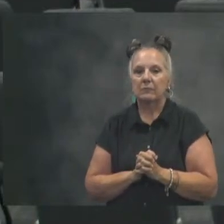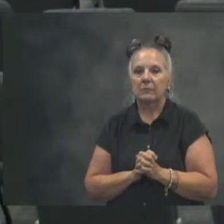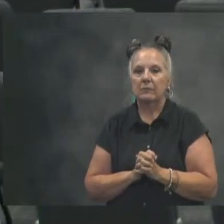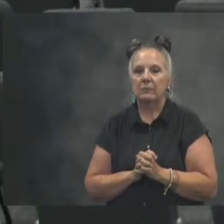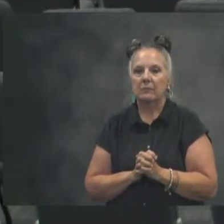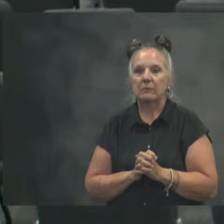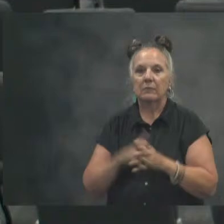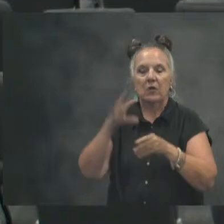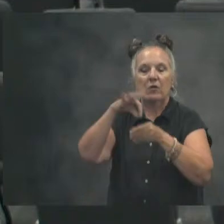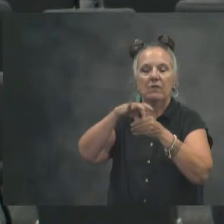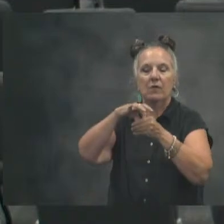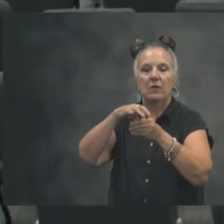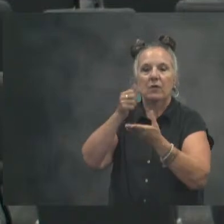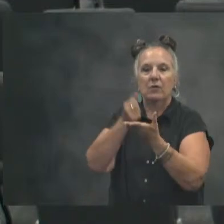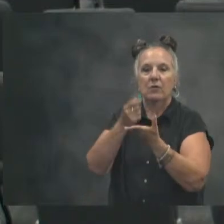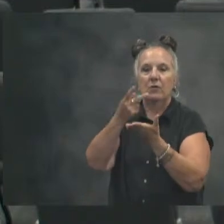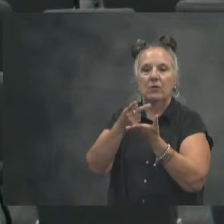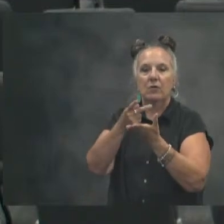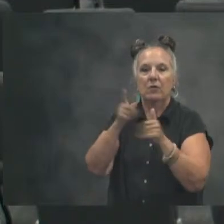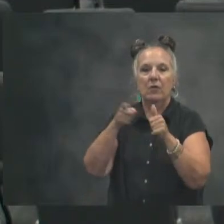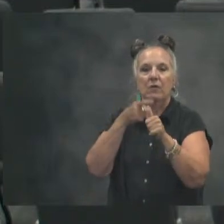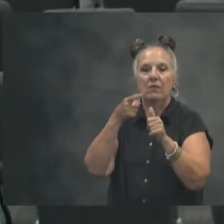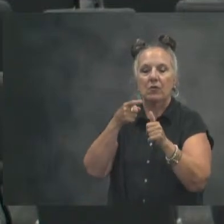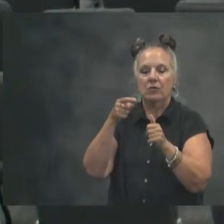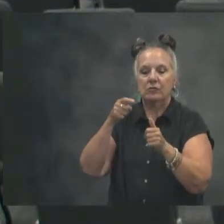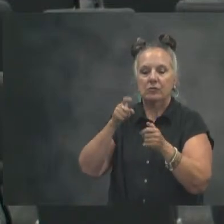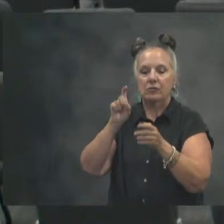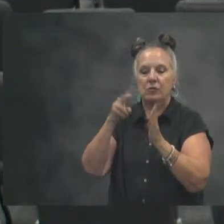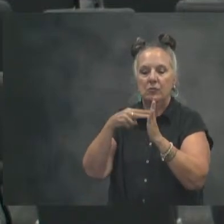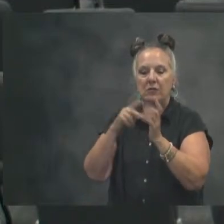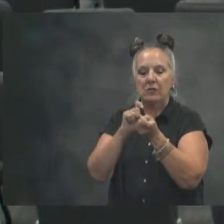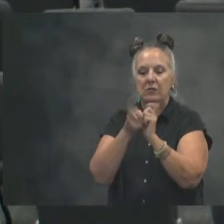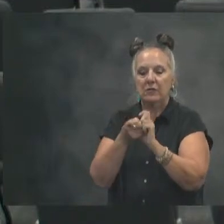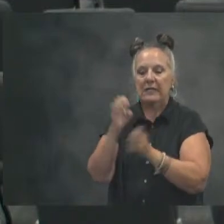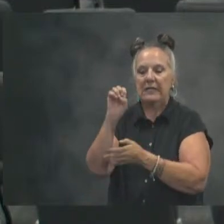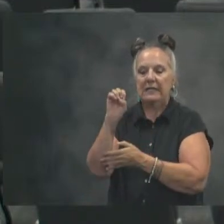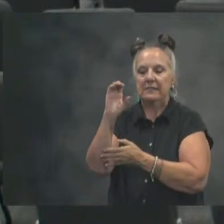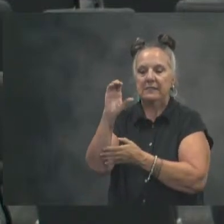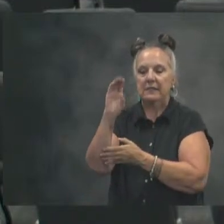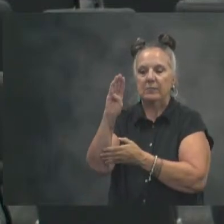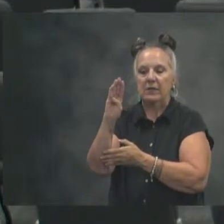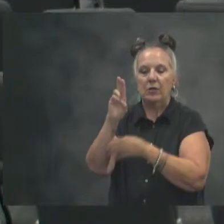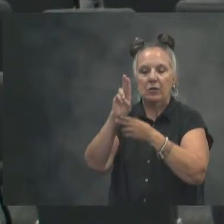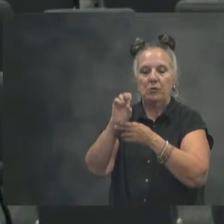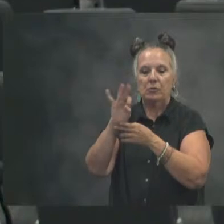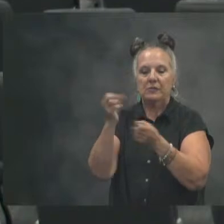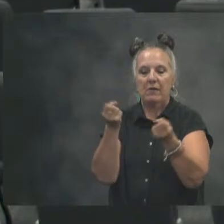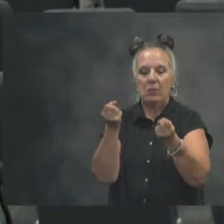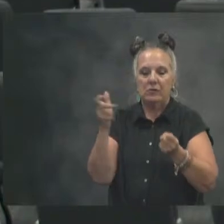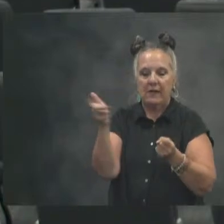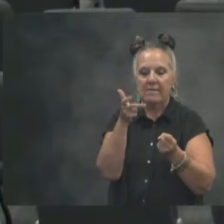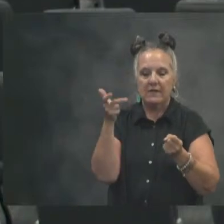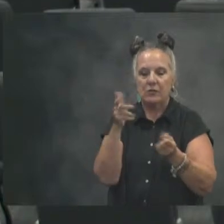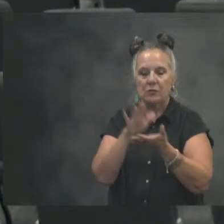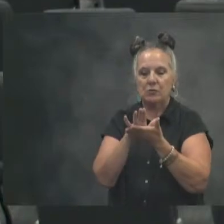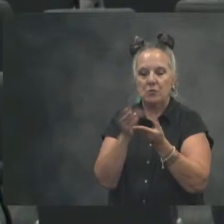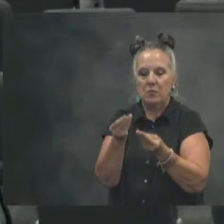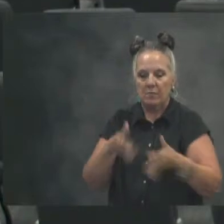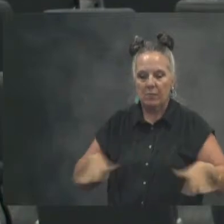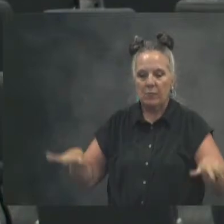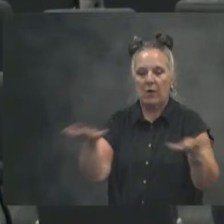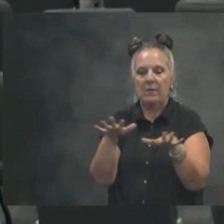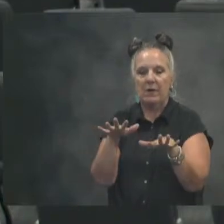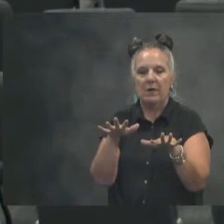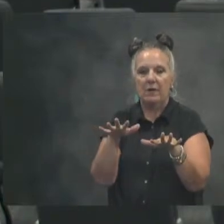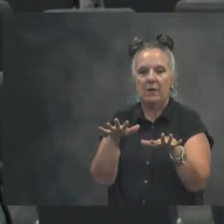We're voting to approve the first reading of proposed changes to policy ECD entitled Use of Motorized Vehicles on School Property. All